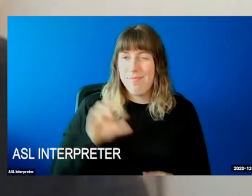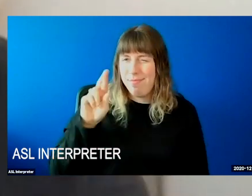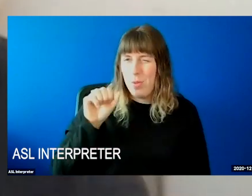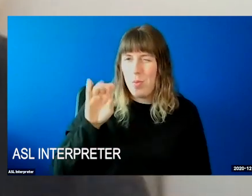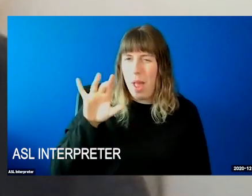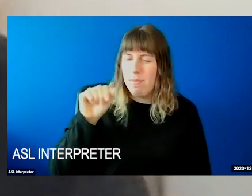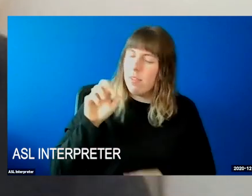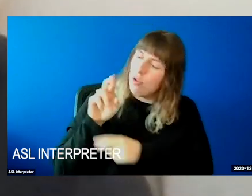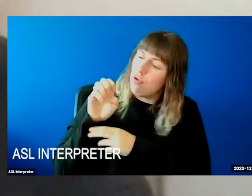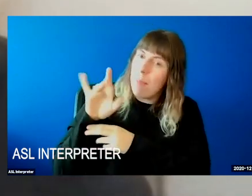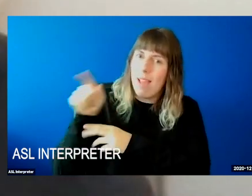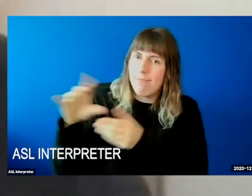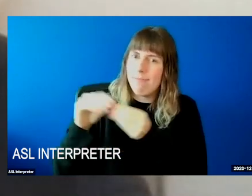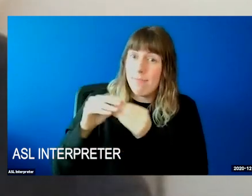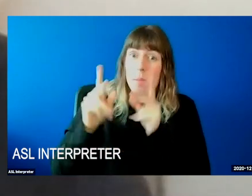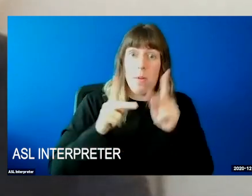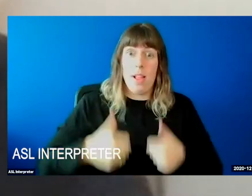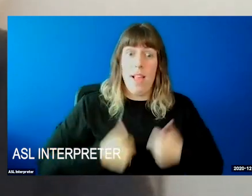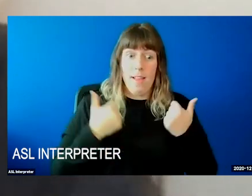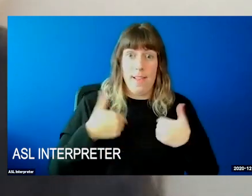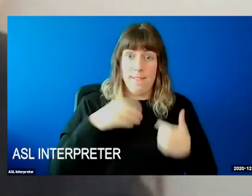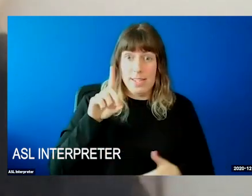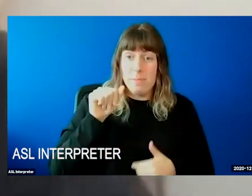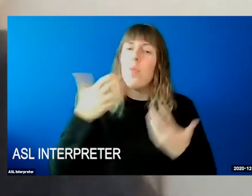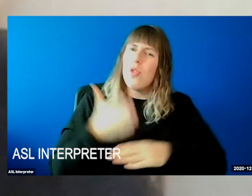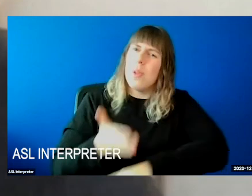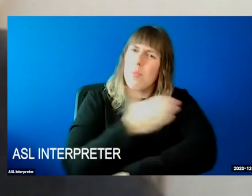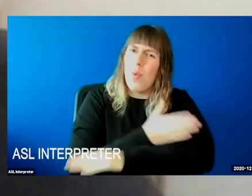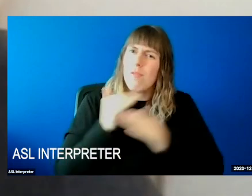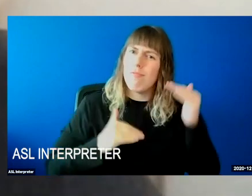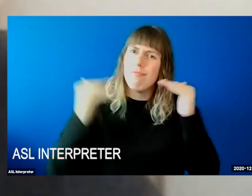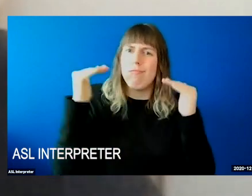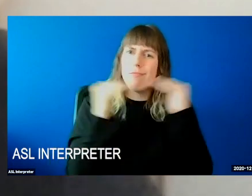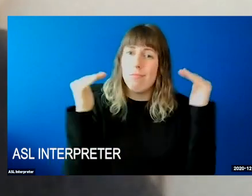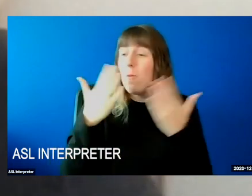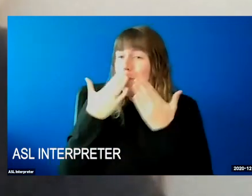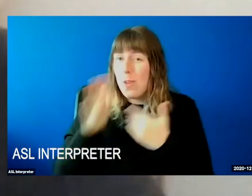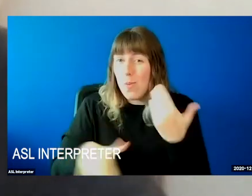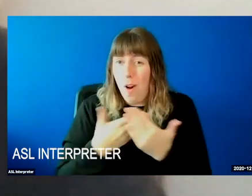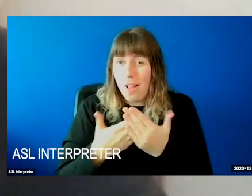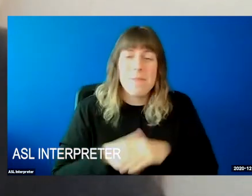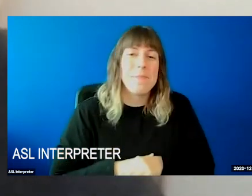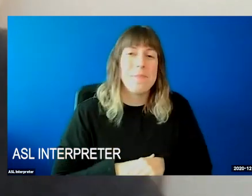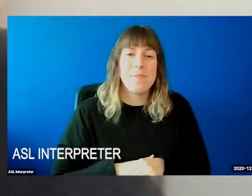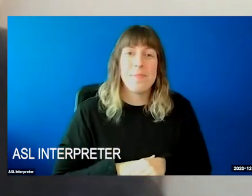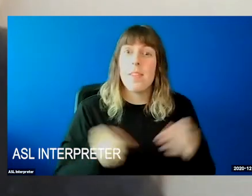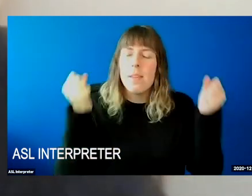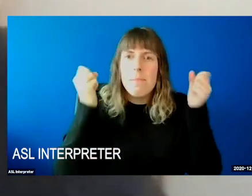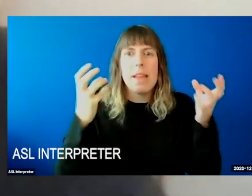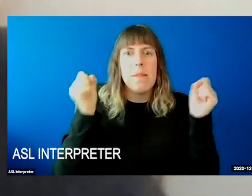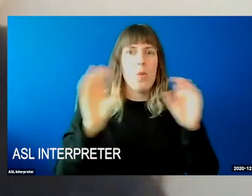continue to, like you said, Rabia, improve the lives of people with disabilities. So thank you to each of